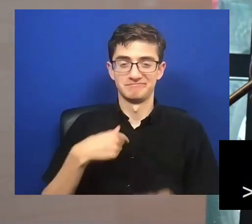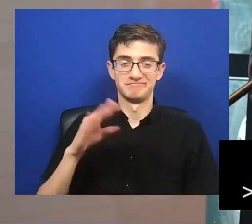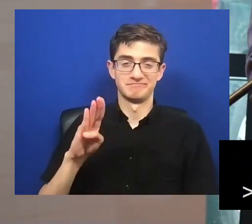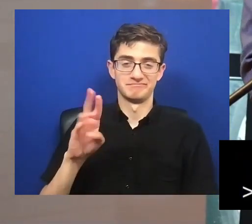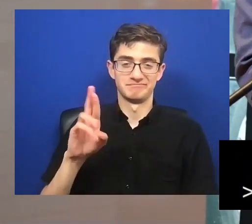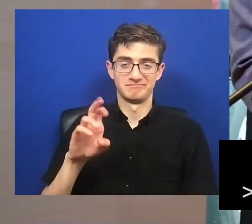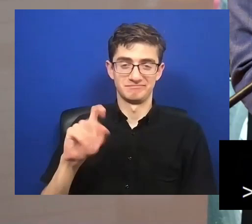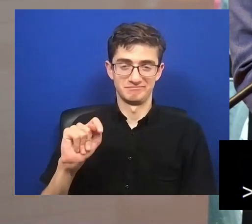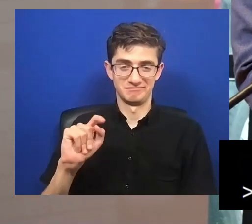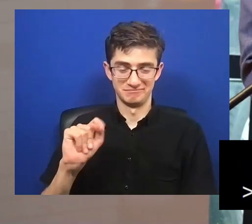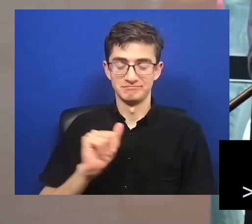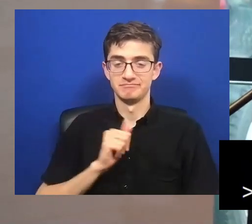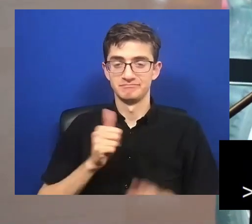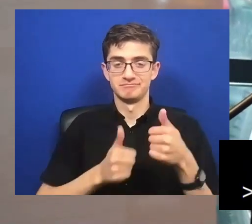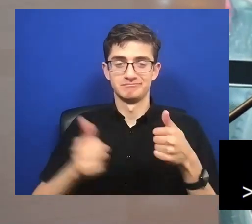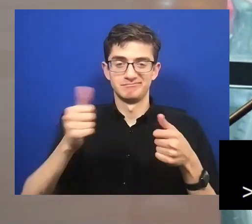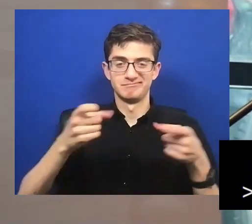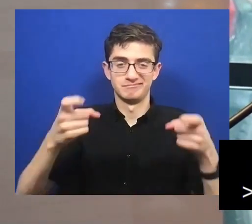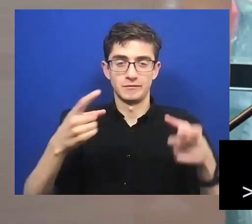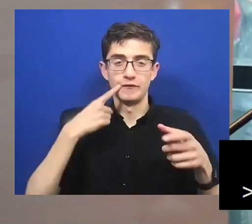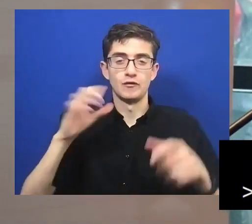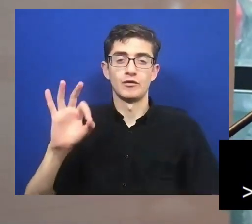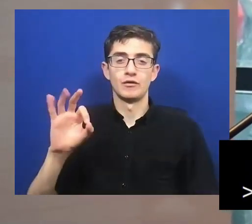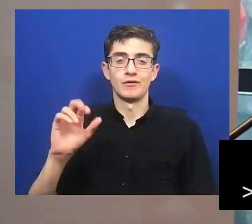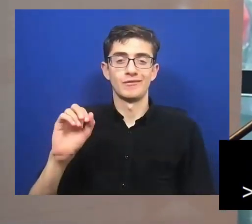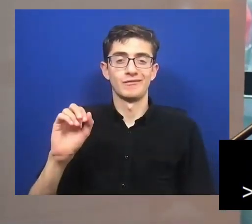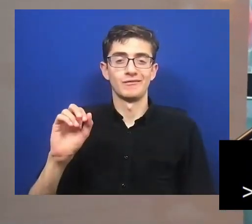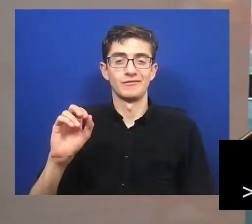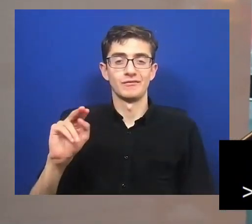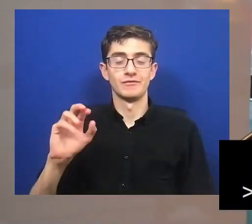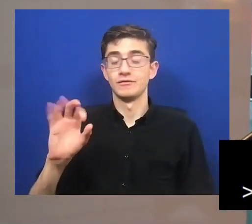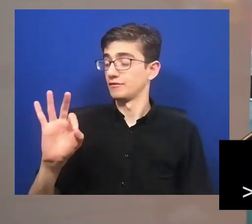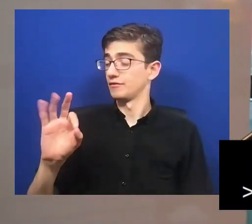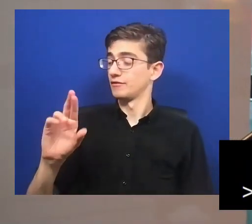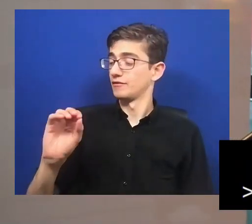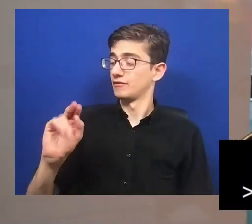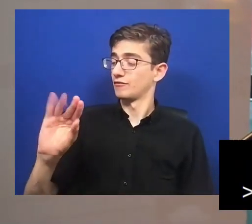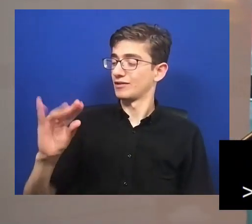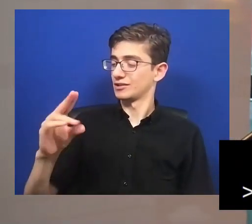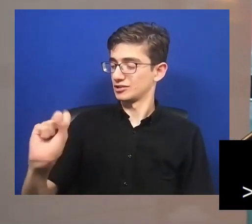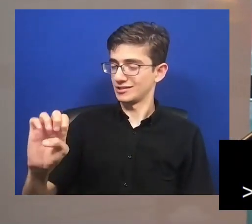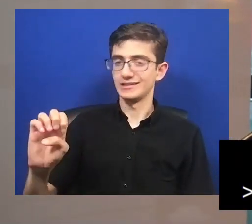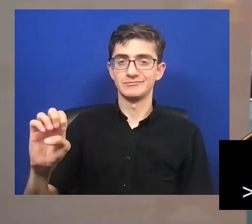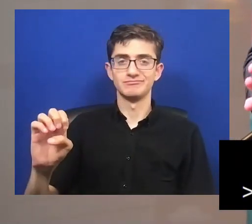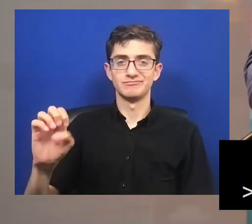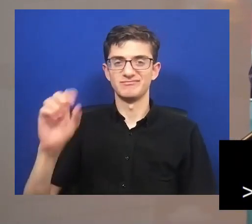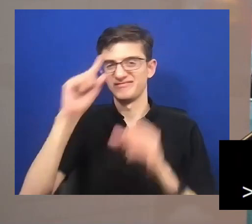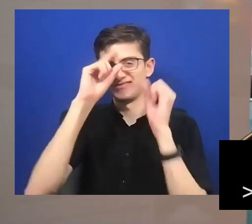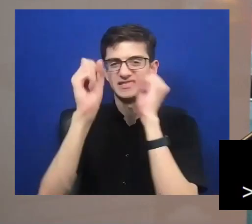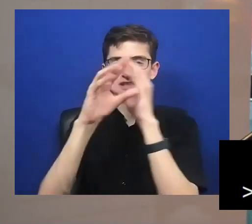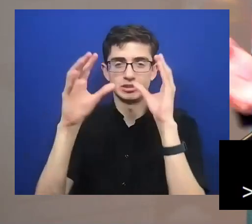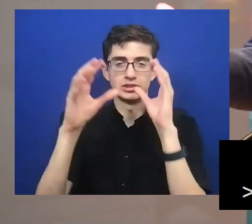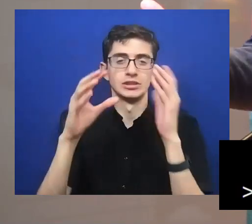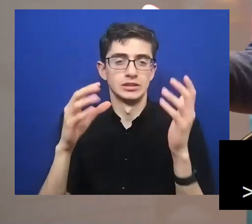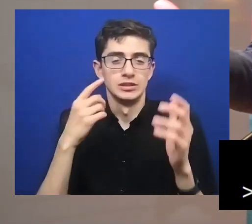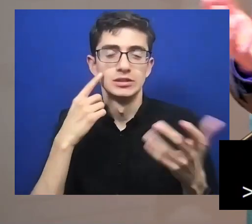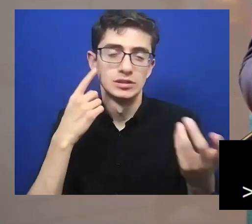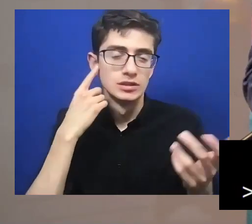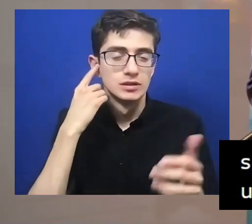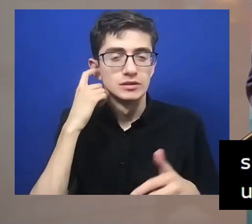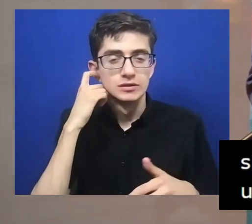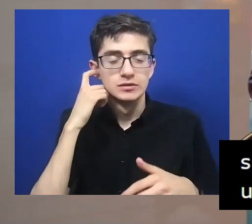Franchise Administration and Broadband with the Office of Technology and Innovation. It is my great pleasure to join you today at the Harlem